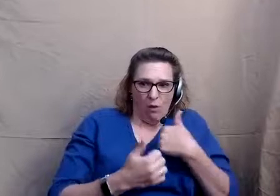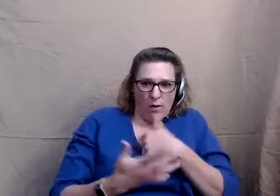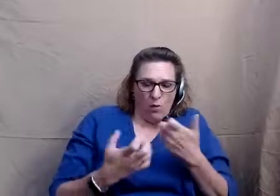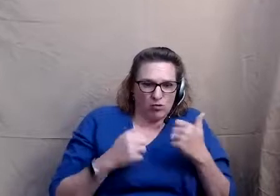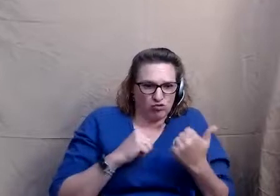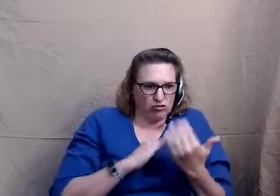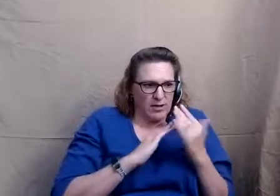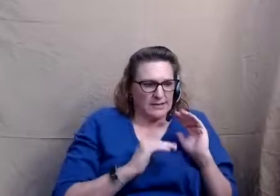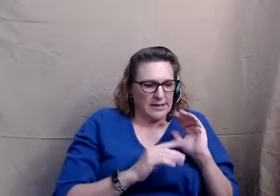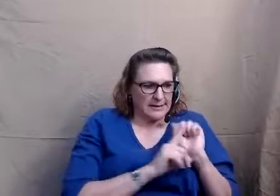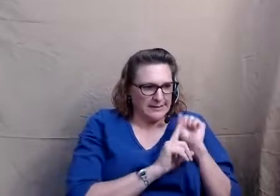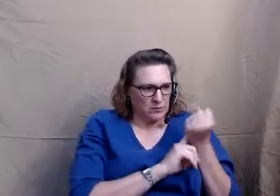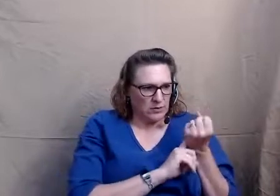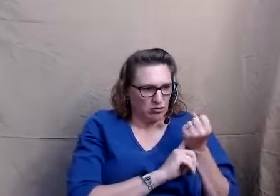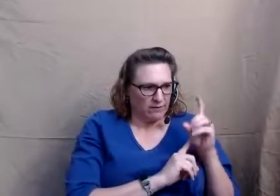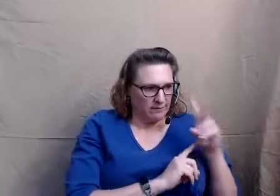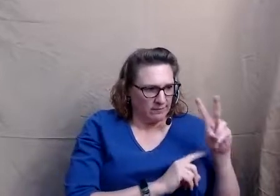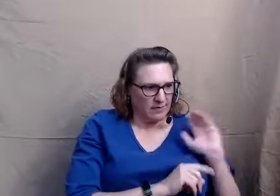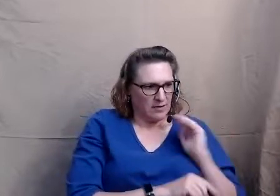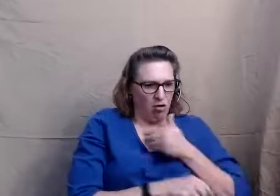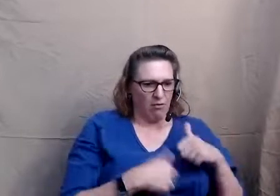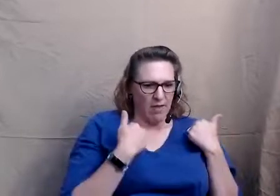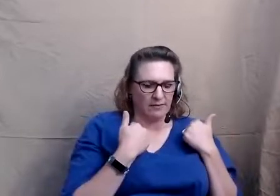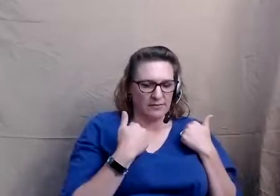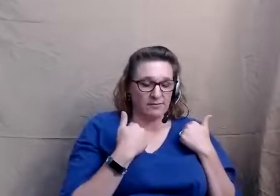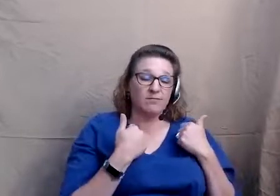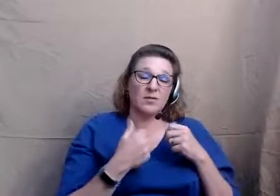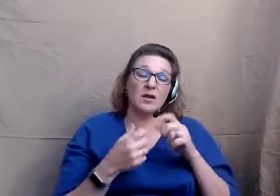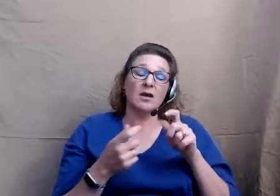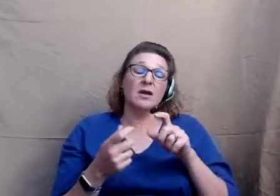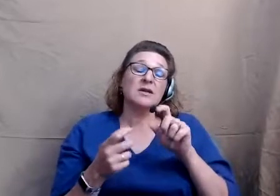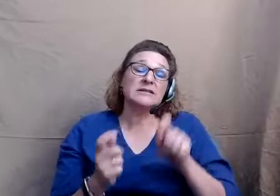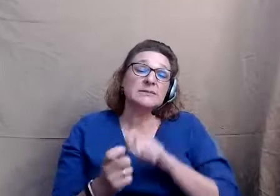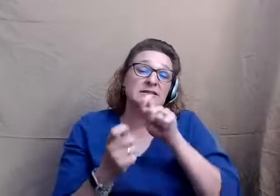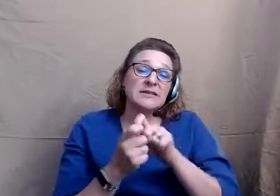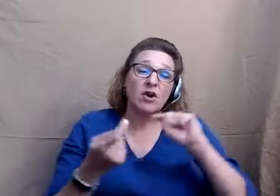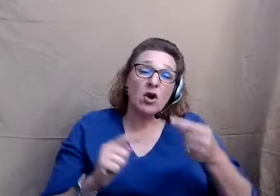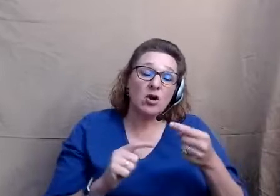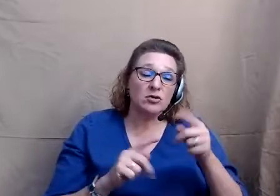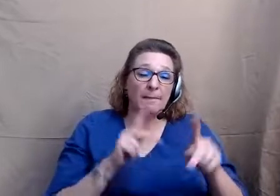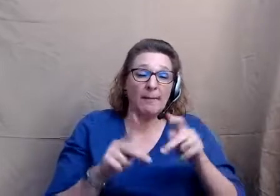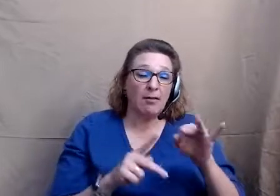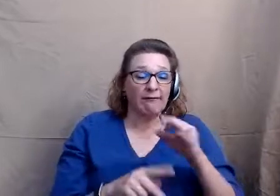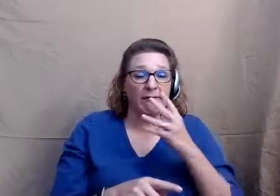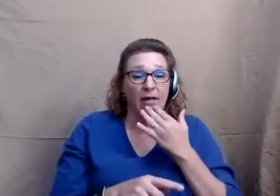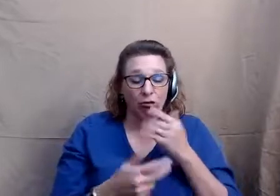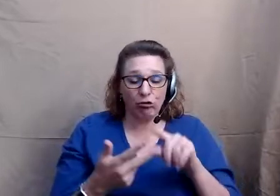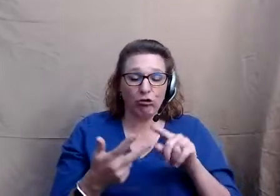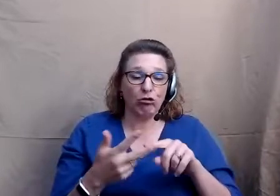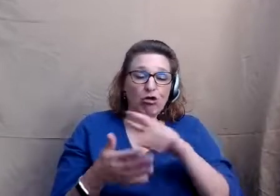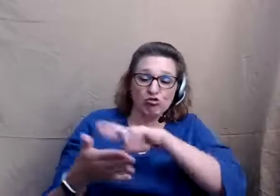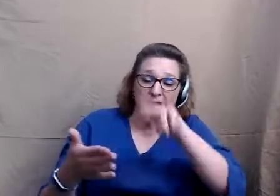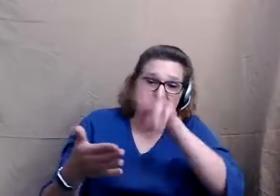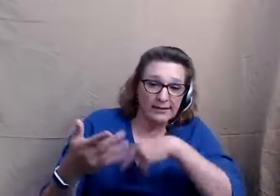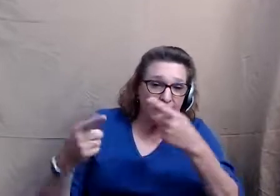lives. There are specific harms to people of color. The racism that infests the rest of the criminal legal